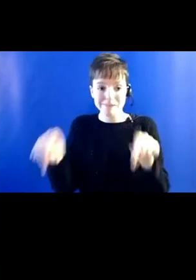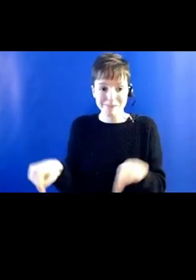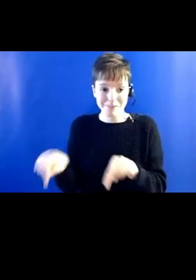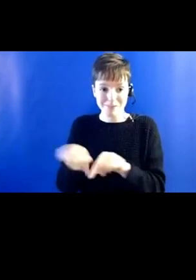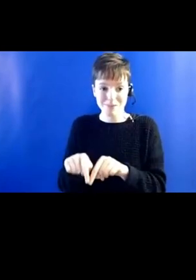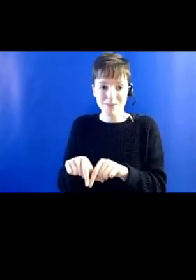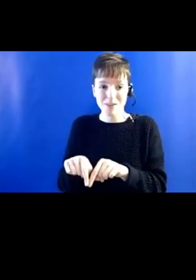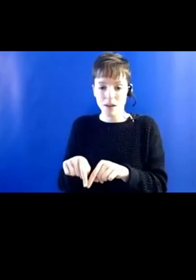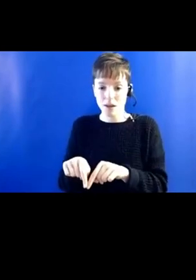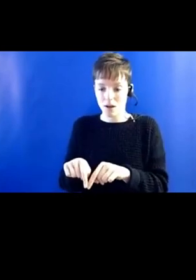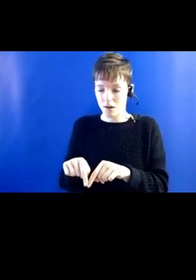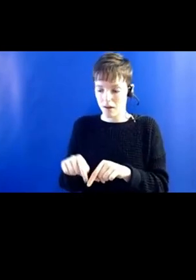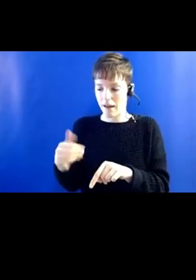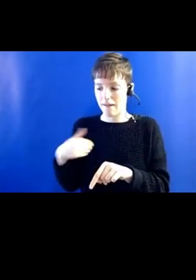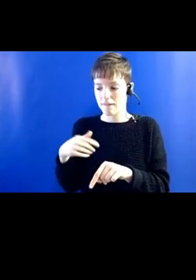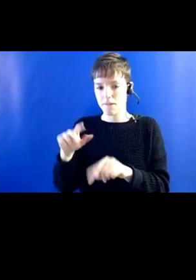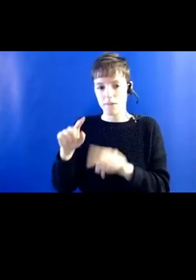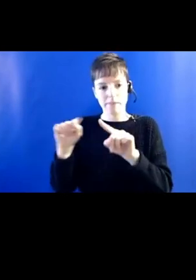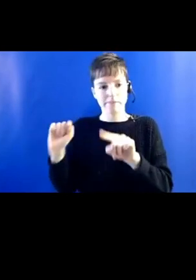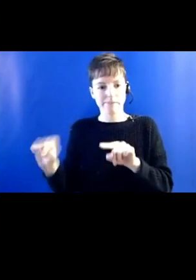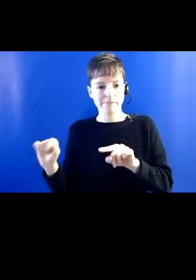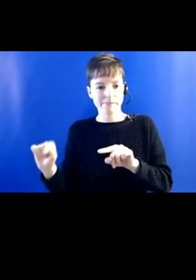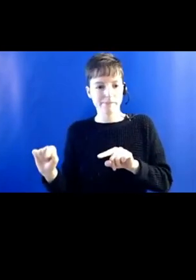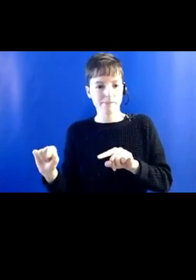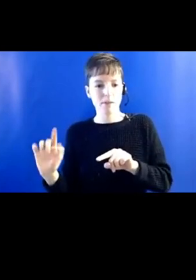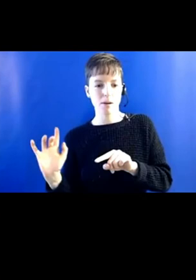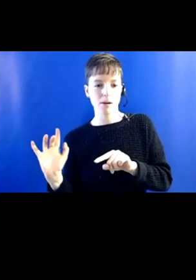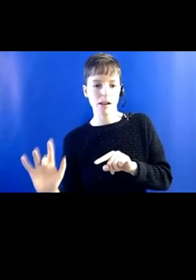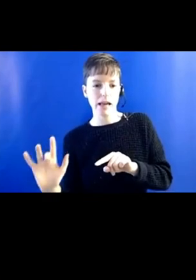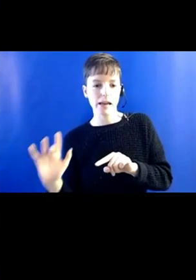just click on the icon at the lower right-hand corner